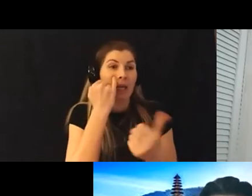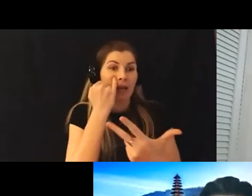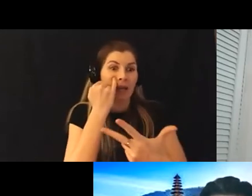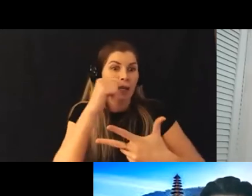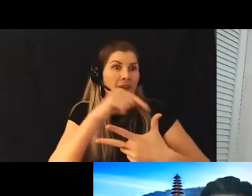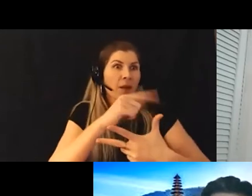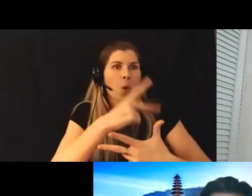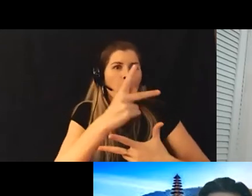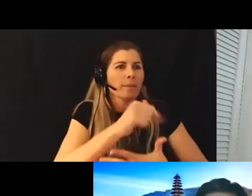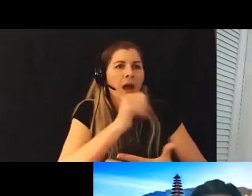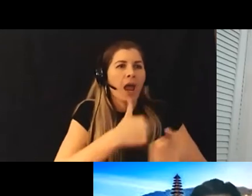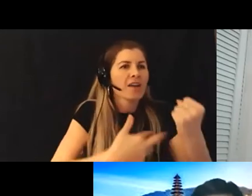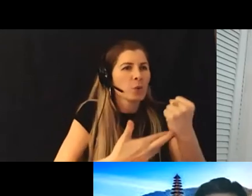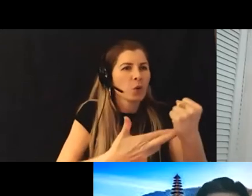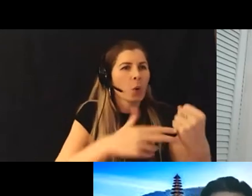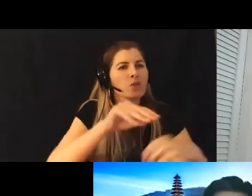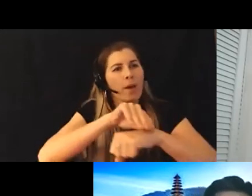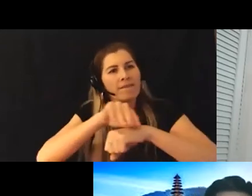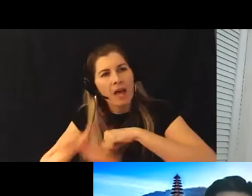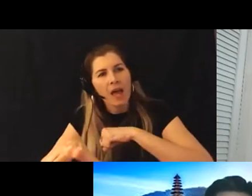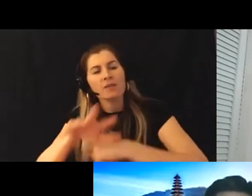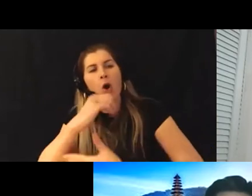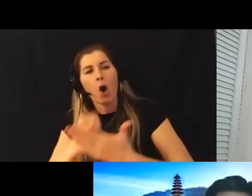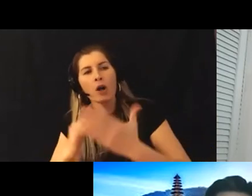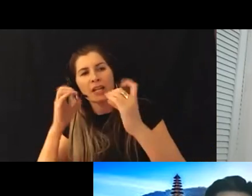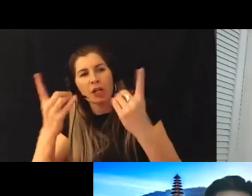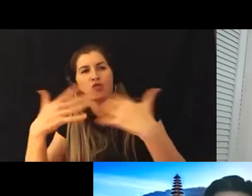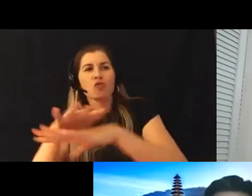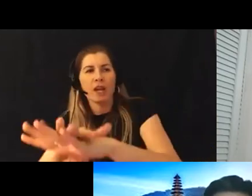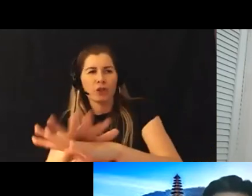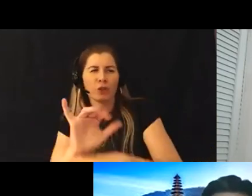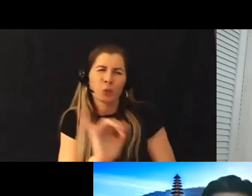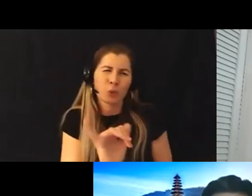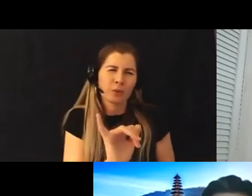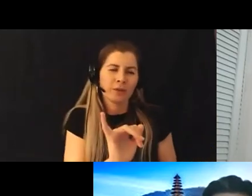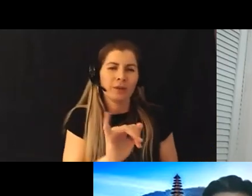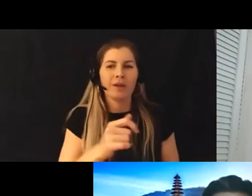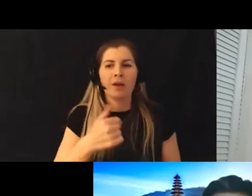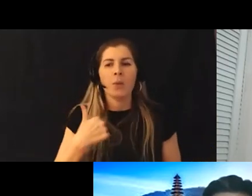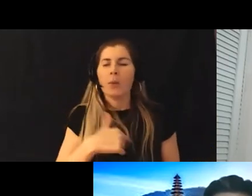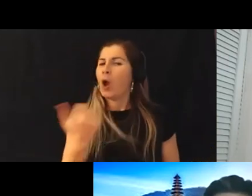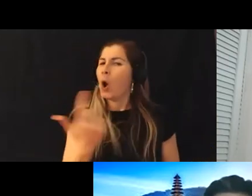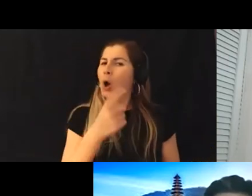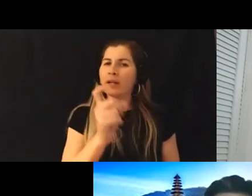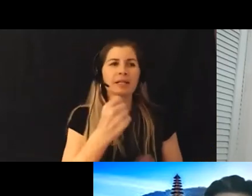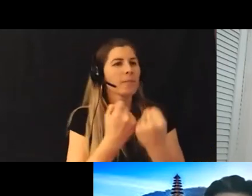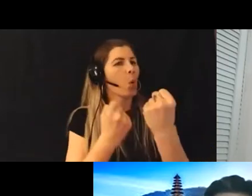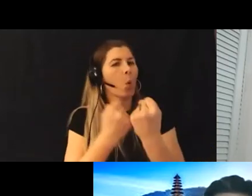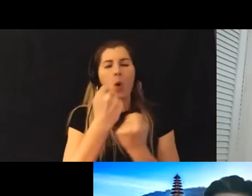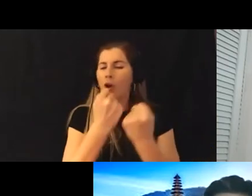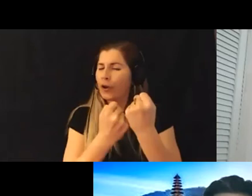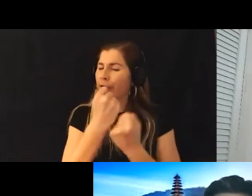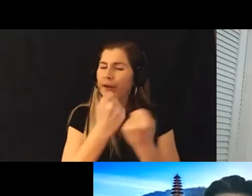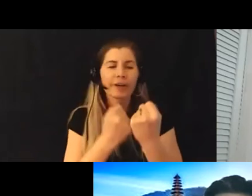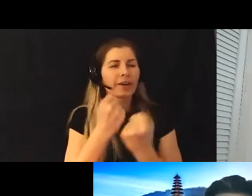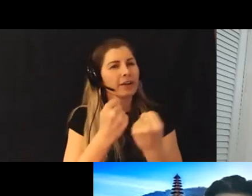resources they need, that's going to affect the quality of your arts integration as well, right? So we all have to just stand together. And I think that